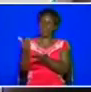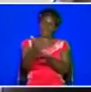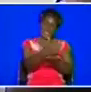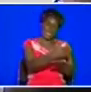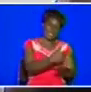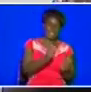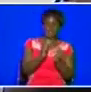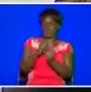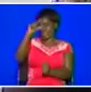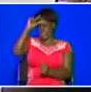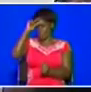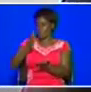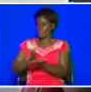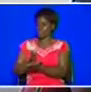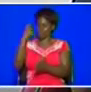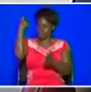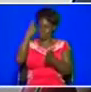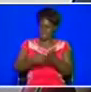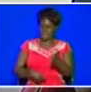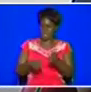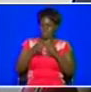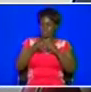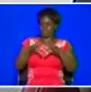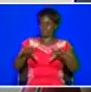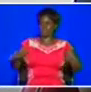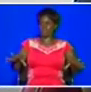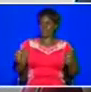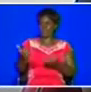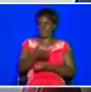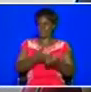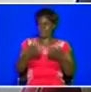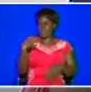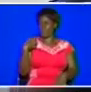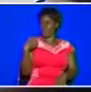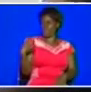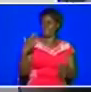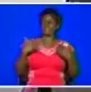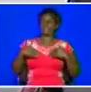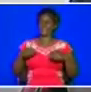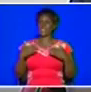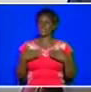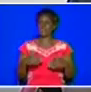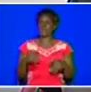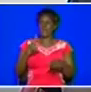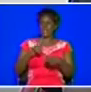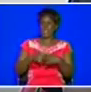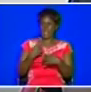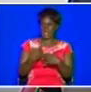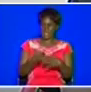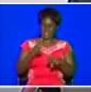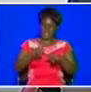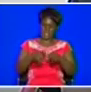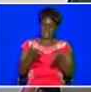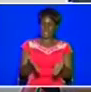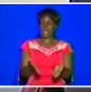by government through taxes, and they channel those resources to the economy of wealthy people. So, and then we are made to sit down here